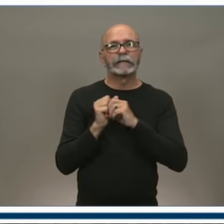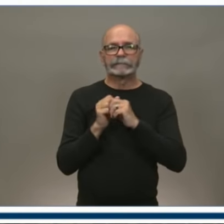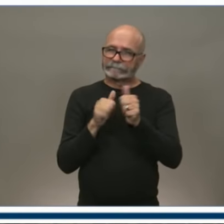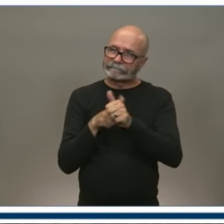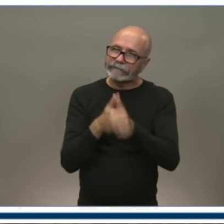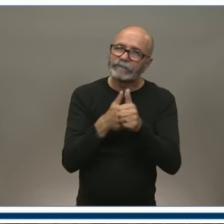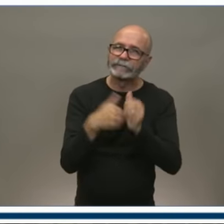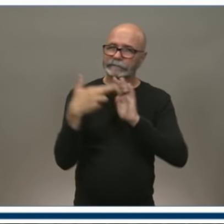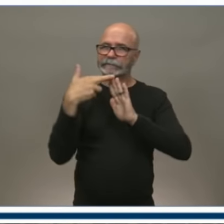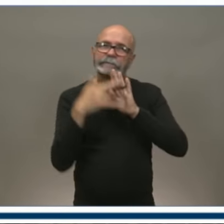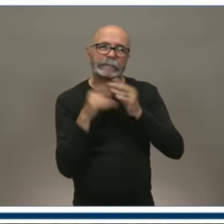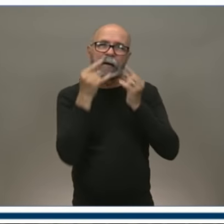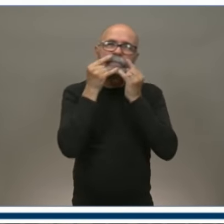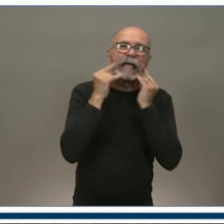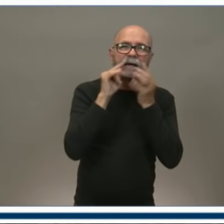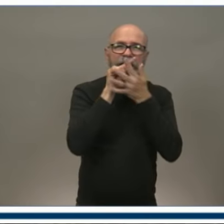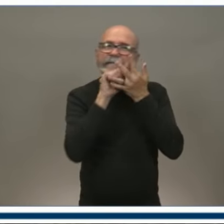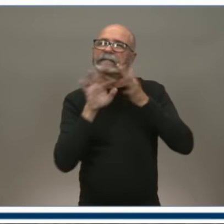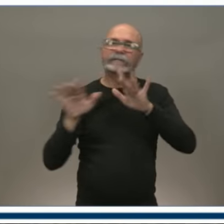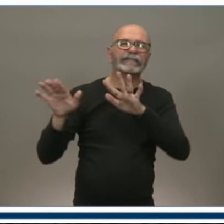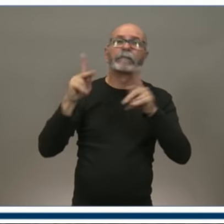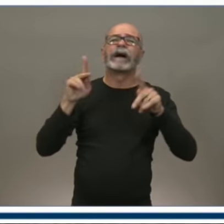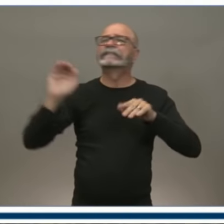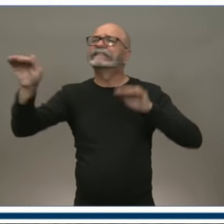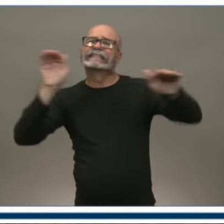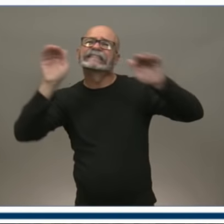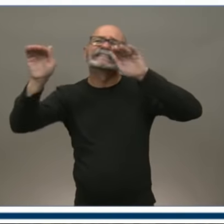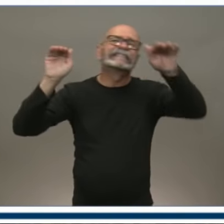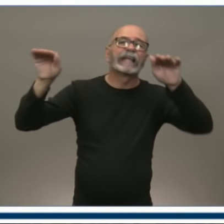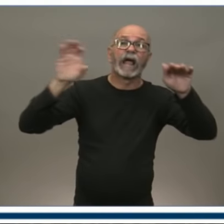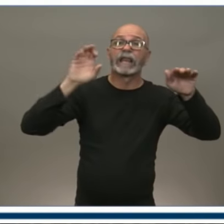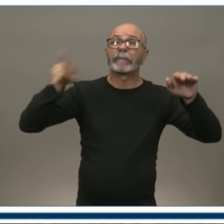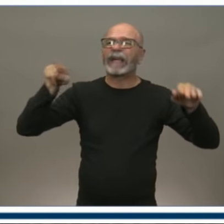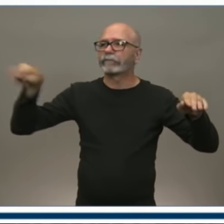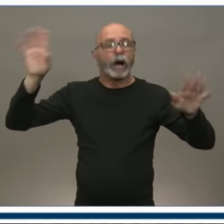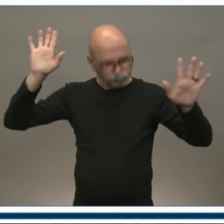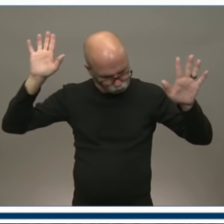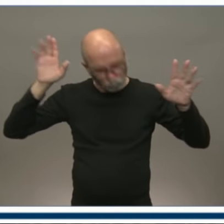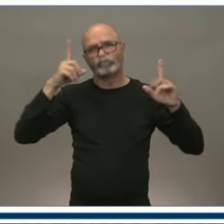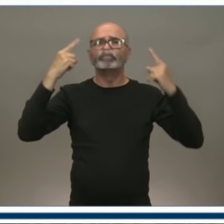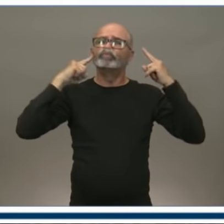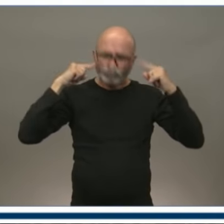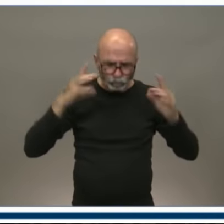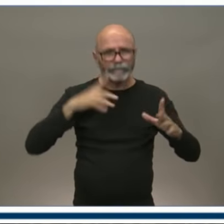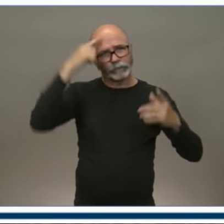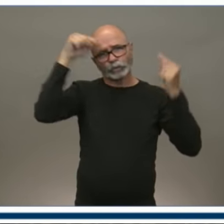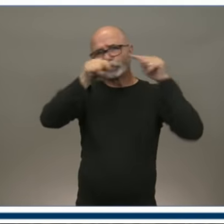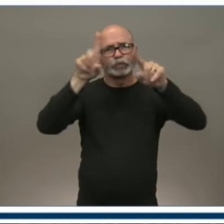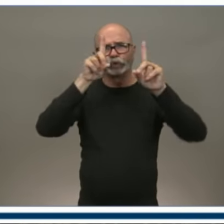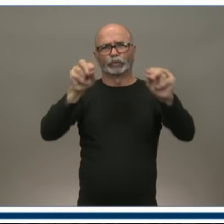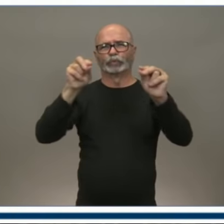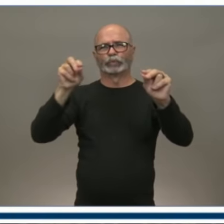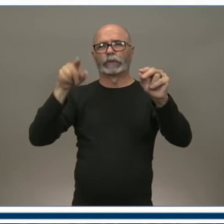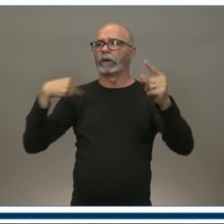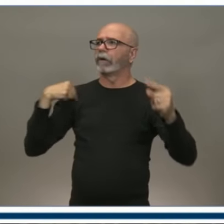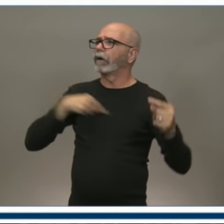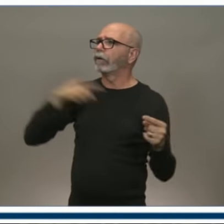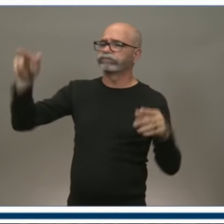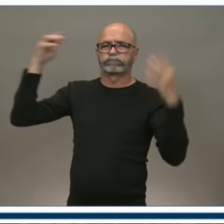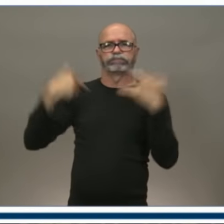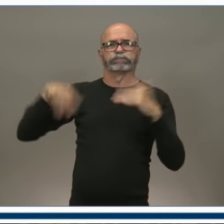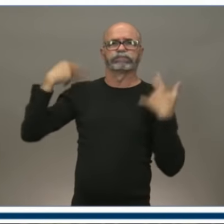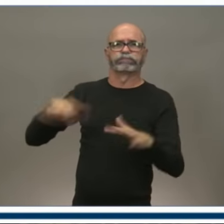potential exposure advisories and went to get tested. Our collective response is working. But I am still concerned. COVID